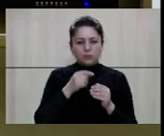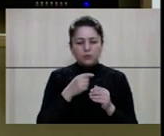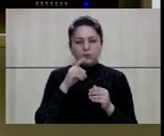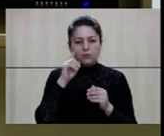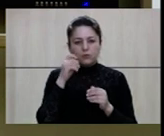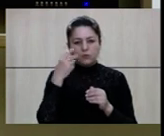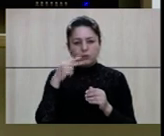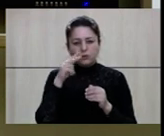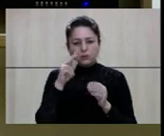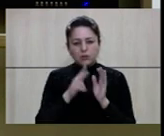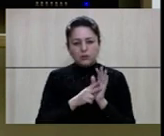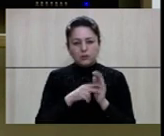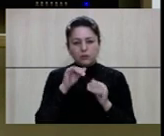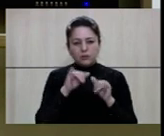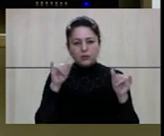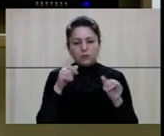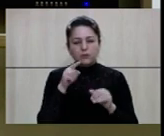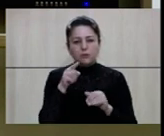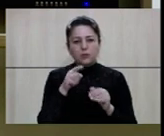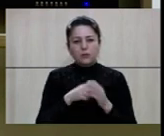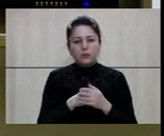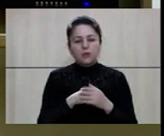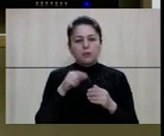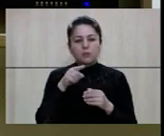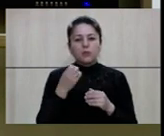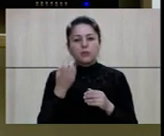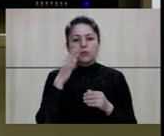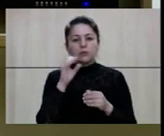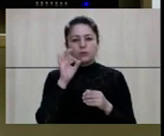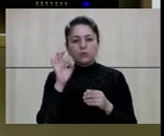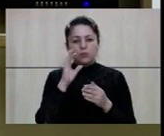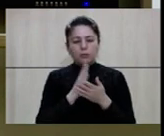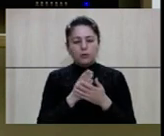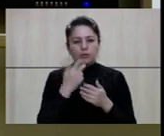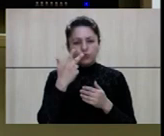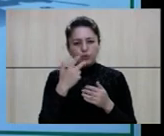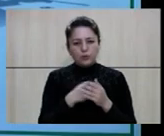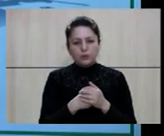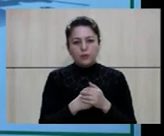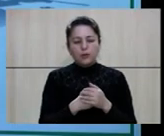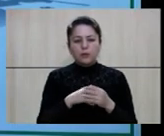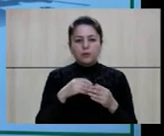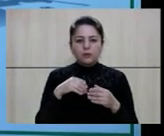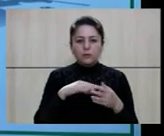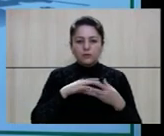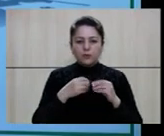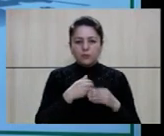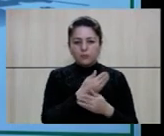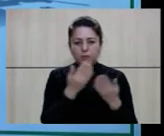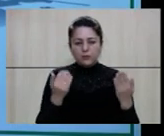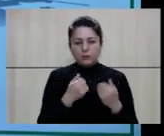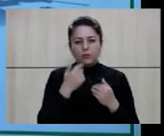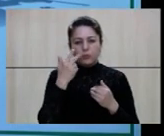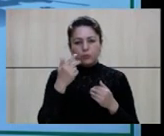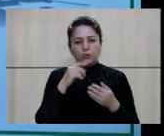8,38 ni ko'paytiramiz 1000 ga. 1000 da nechta nol bor? 3 ta nol. Demak, biz 3 ta xona